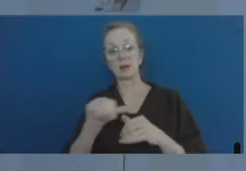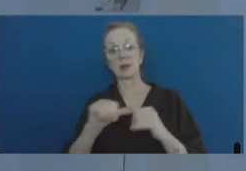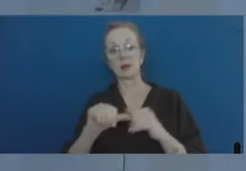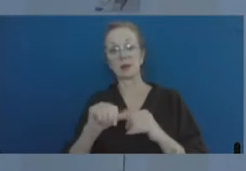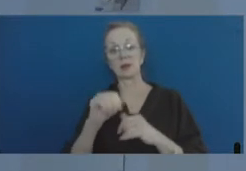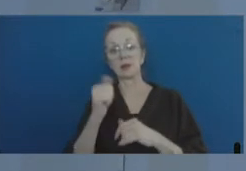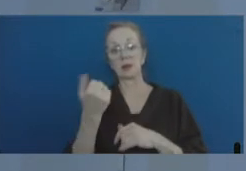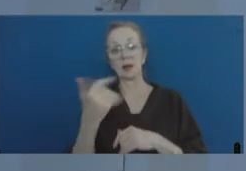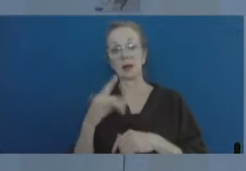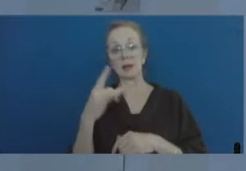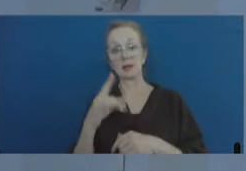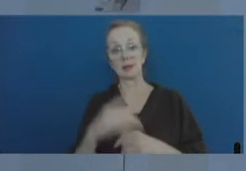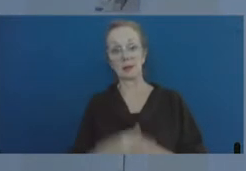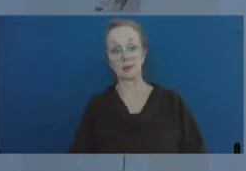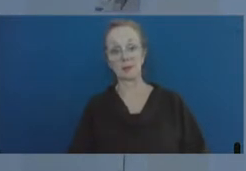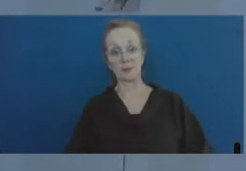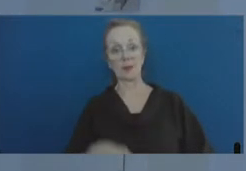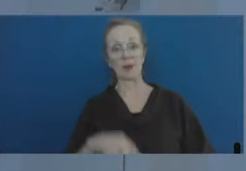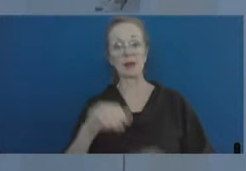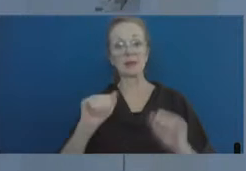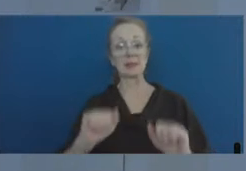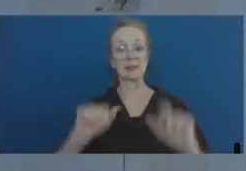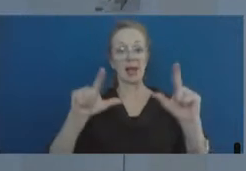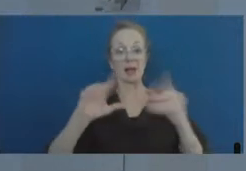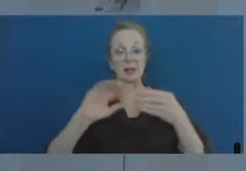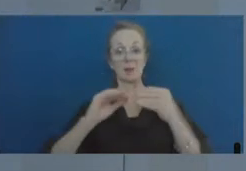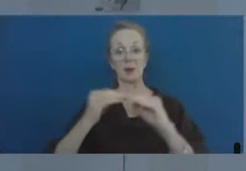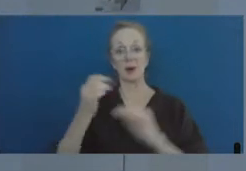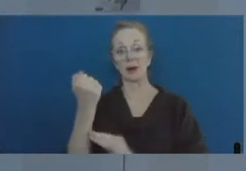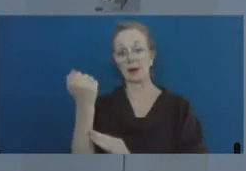18, where you talk about